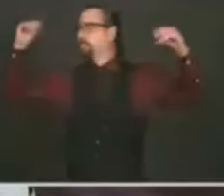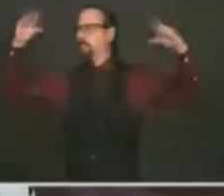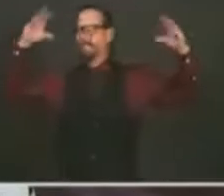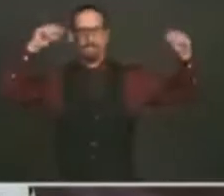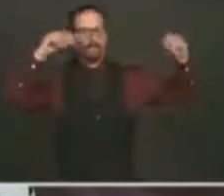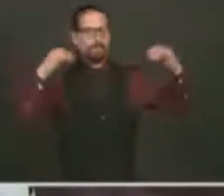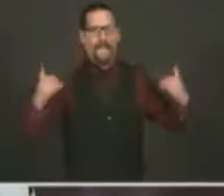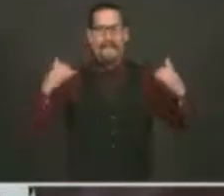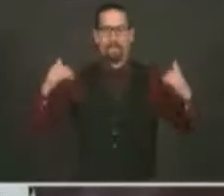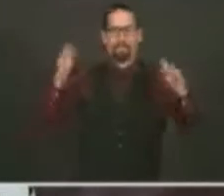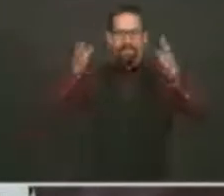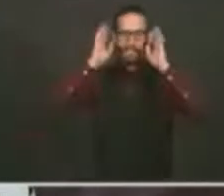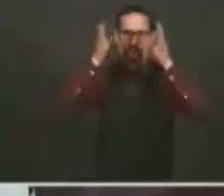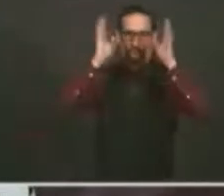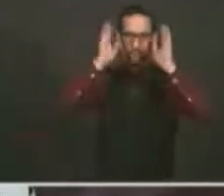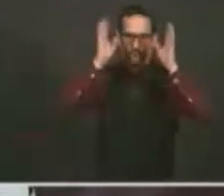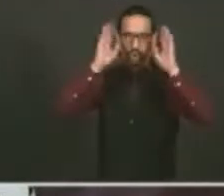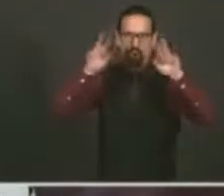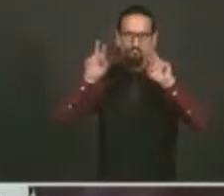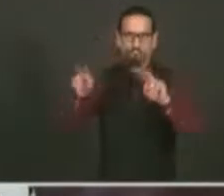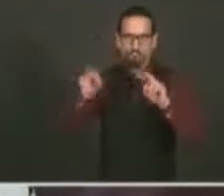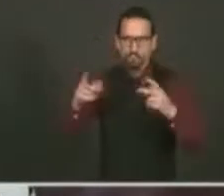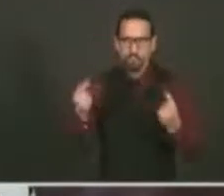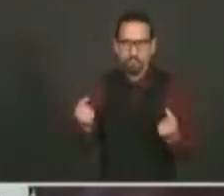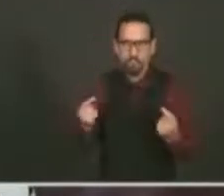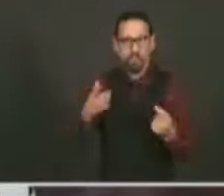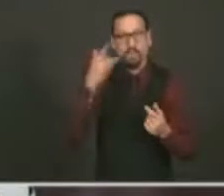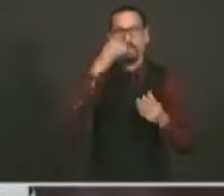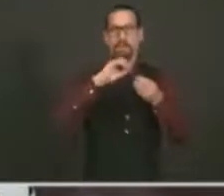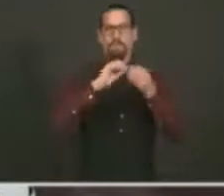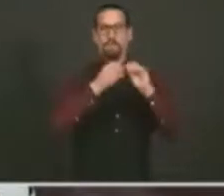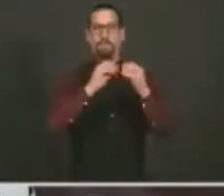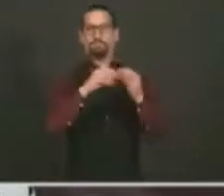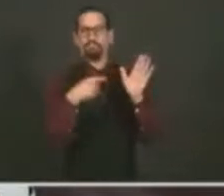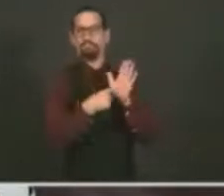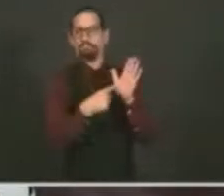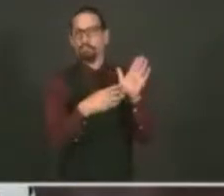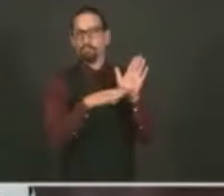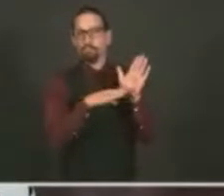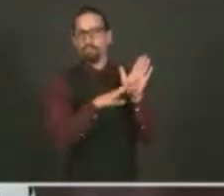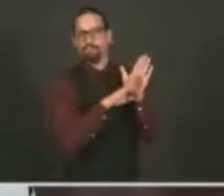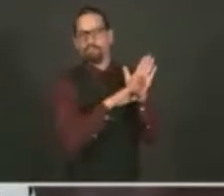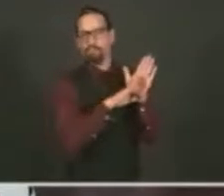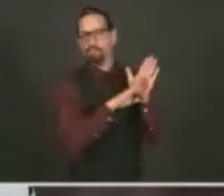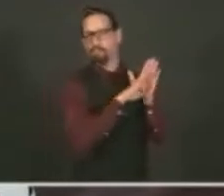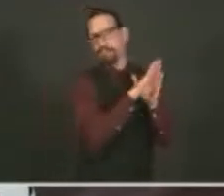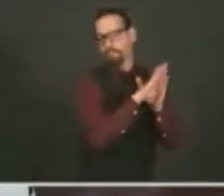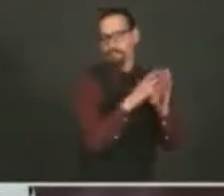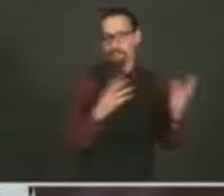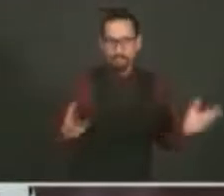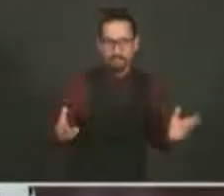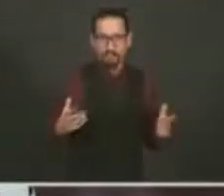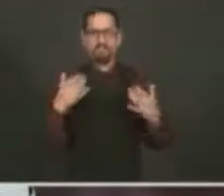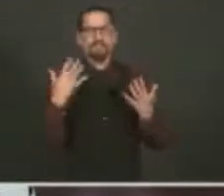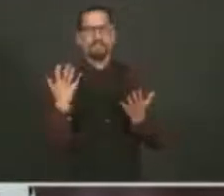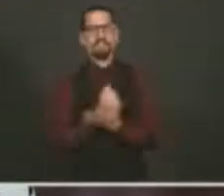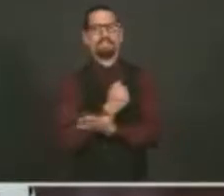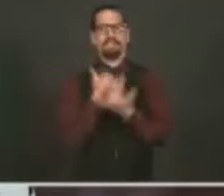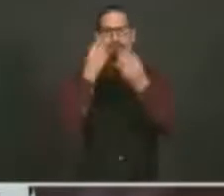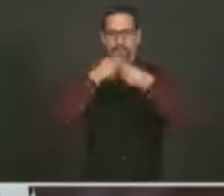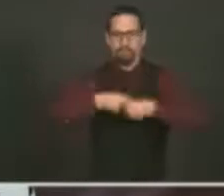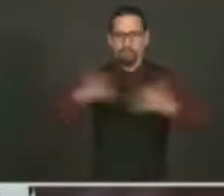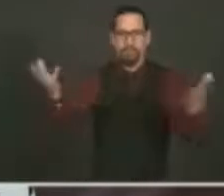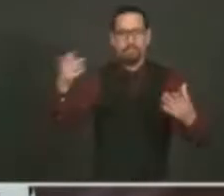we can stop the trend that we are going in. Information right now is more powerful than